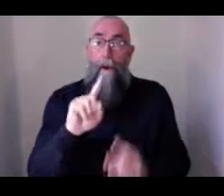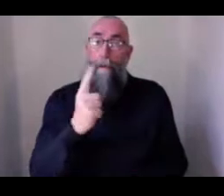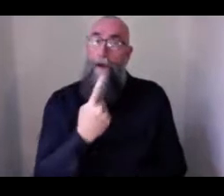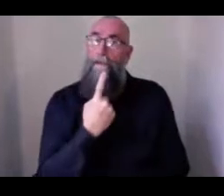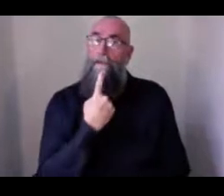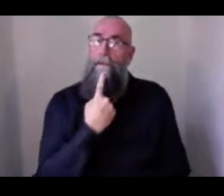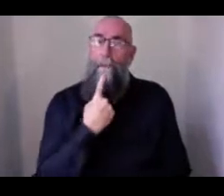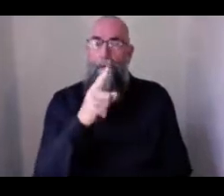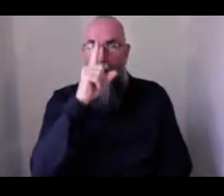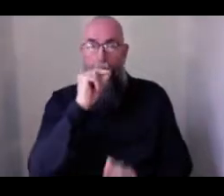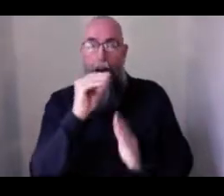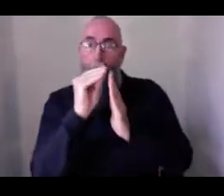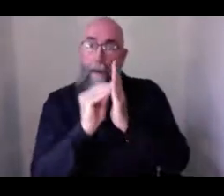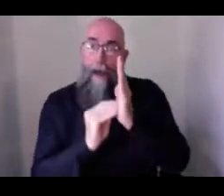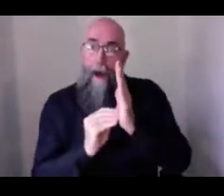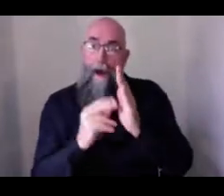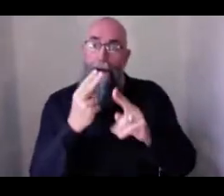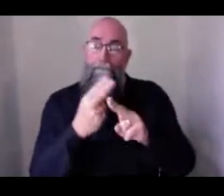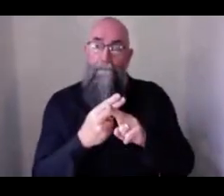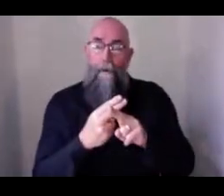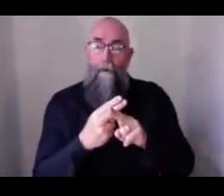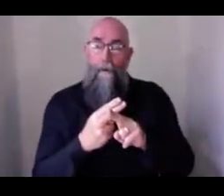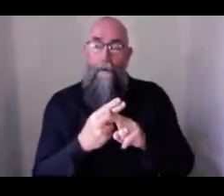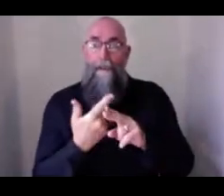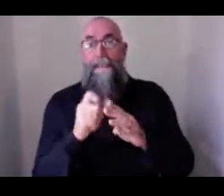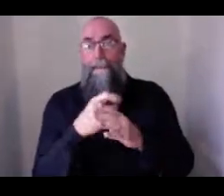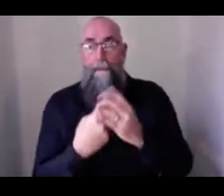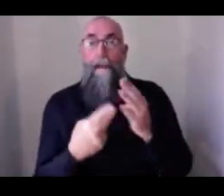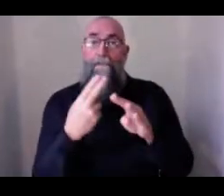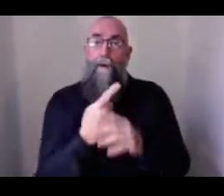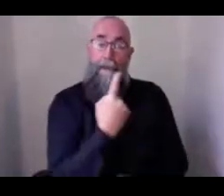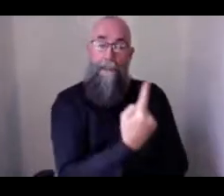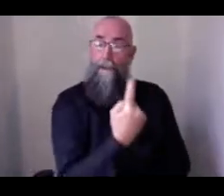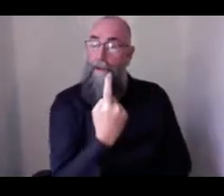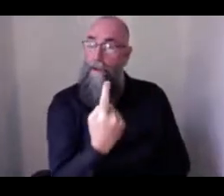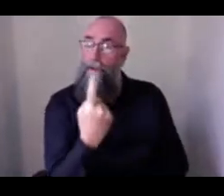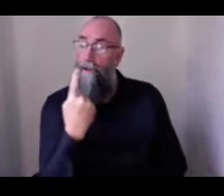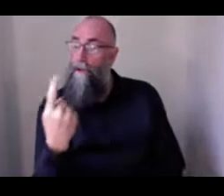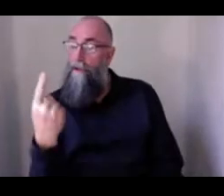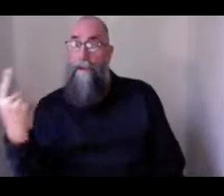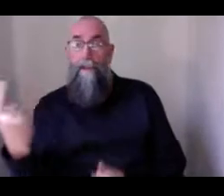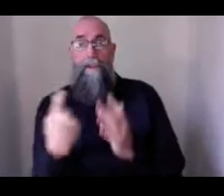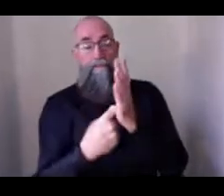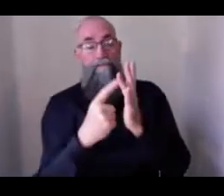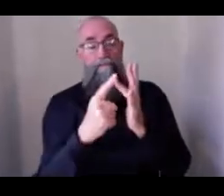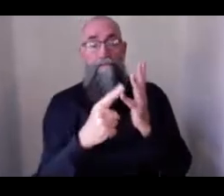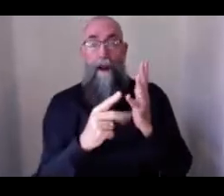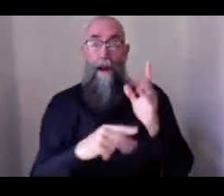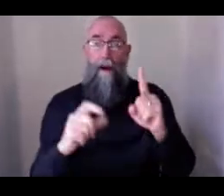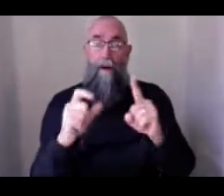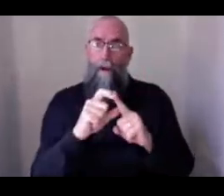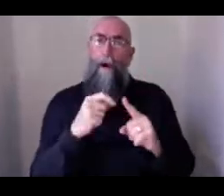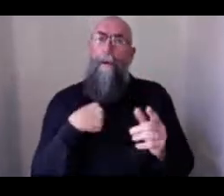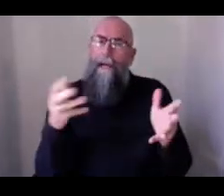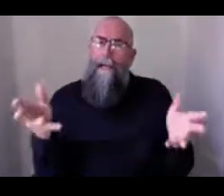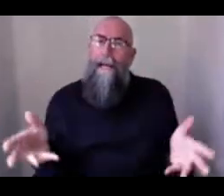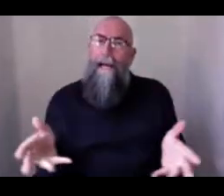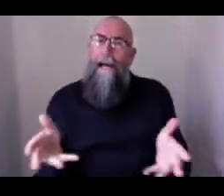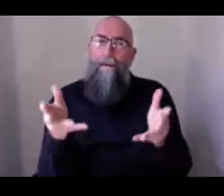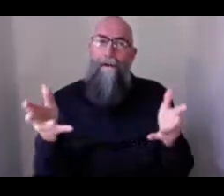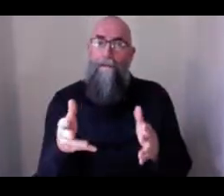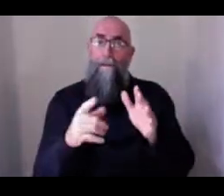apply. Within each round, we encourage everyone to apply. It's really about how fantastic your